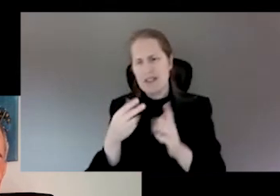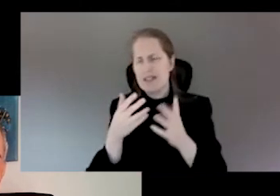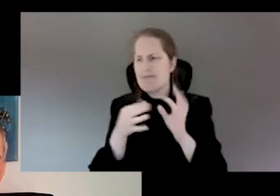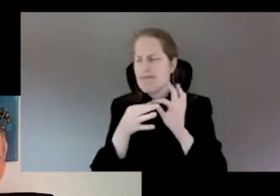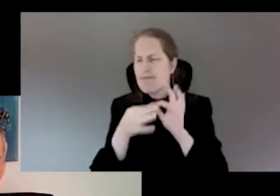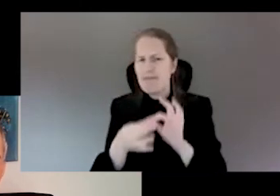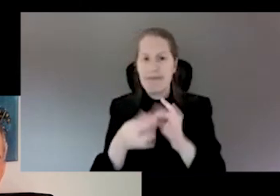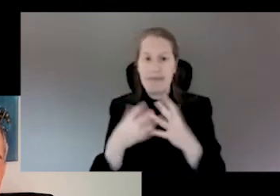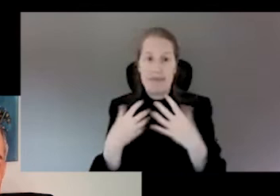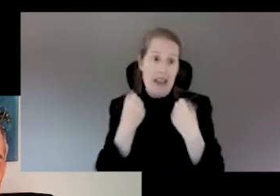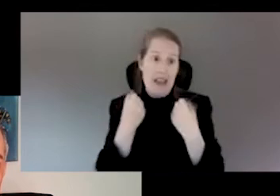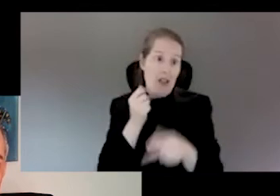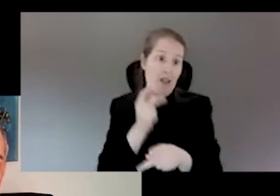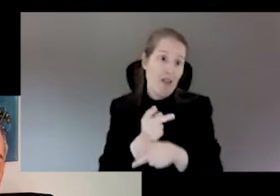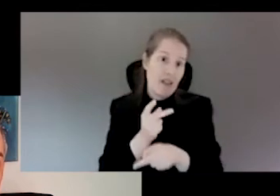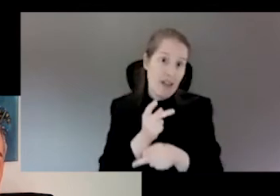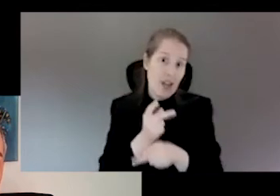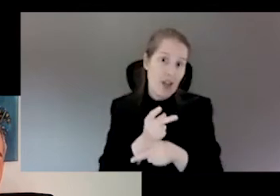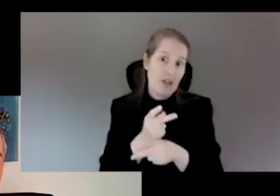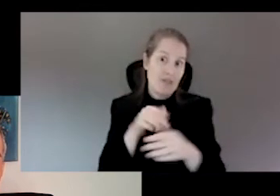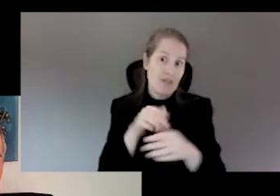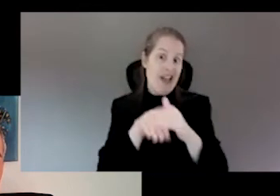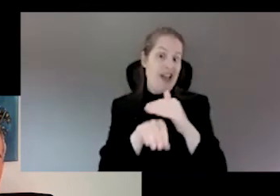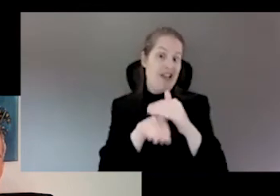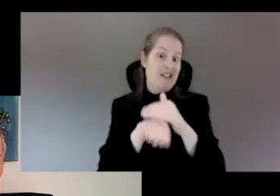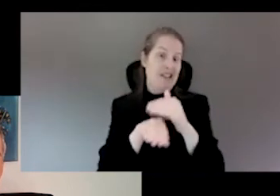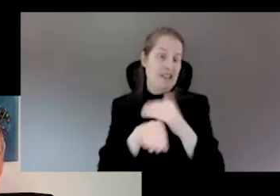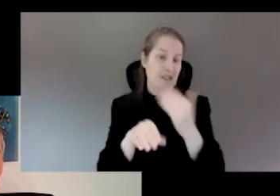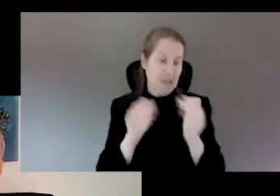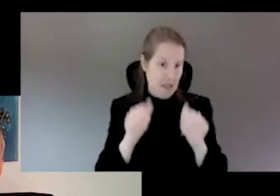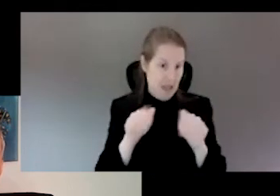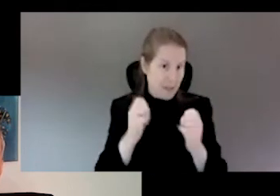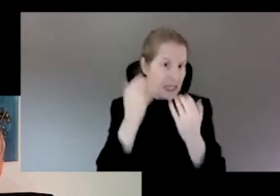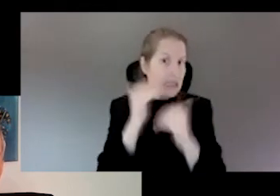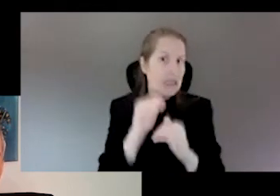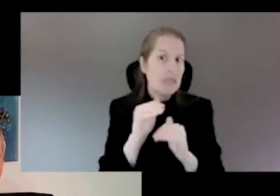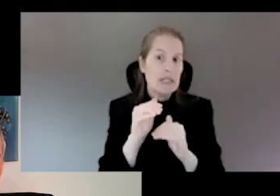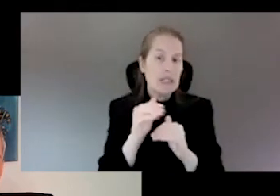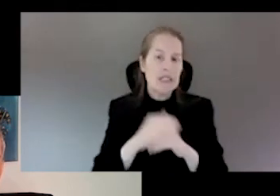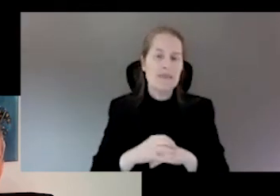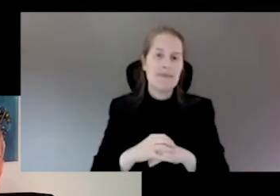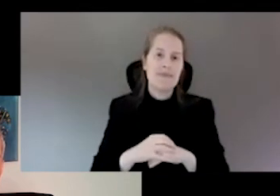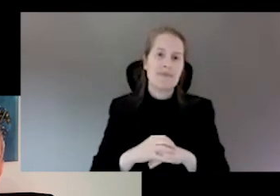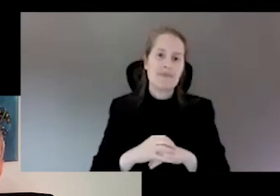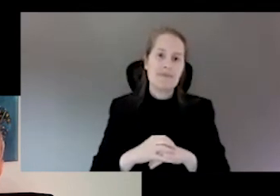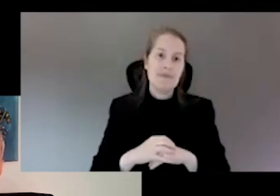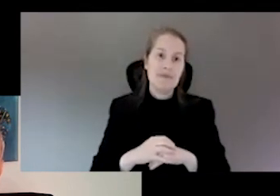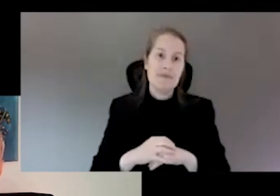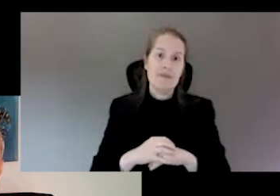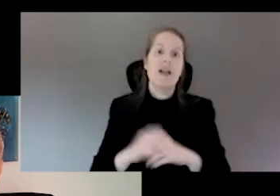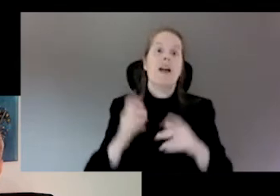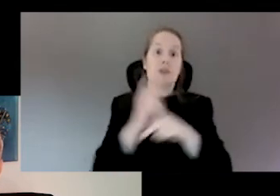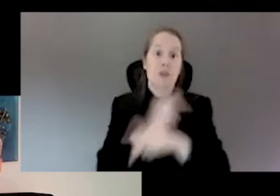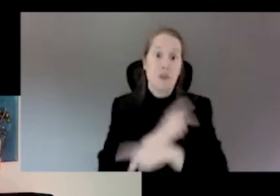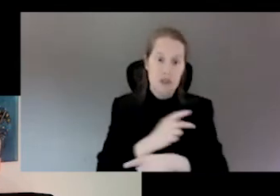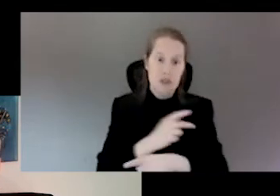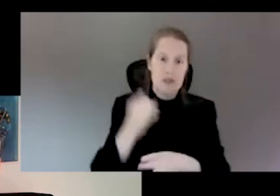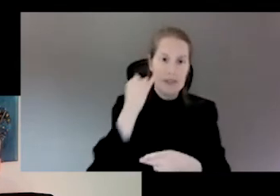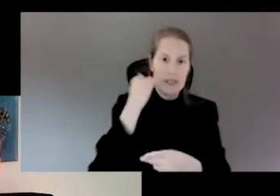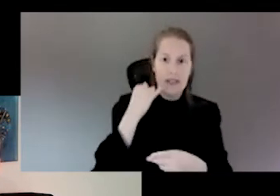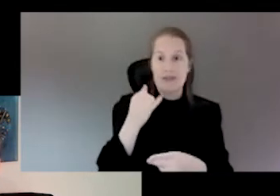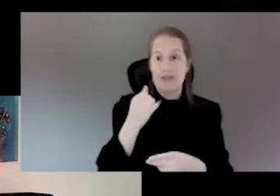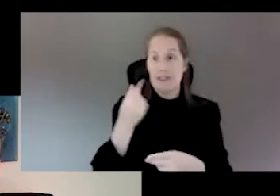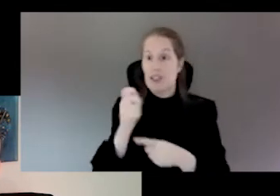healthcare access has been limited, and even more so depending on your gender, right? If you are a woman with a